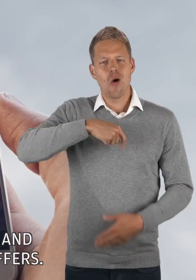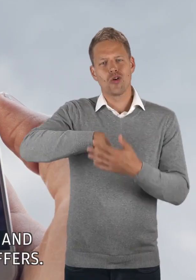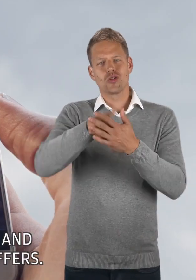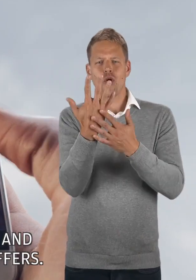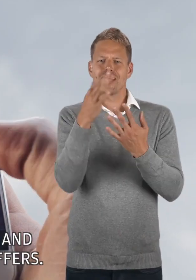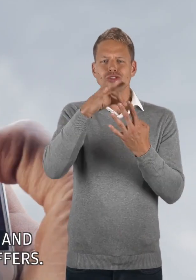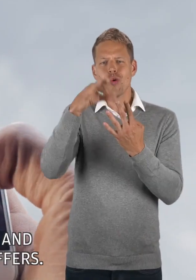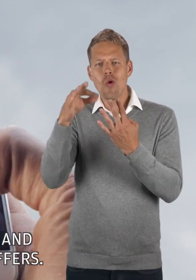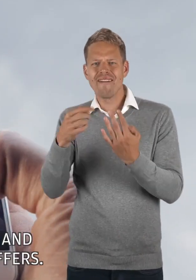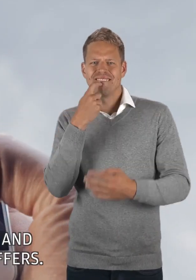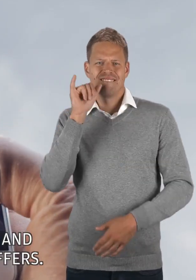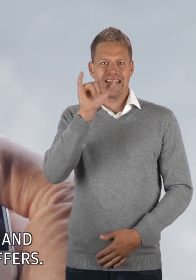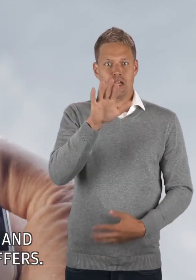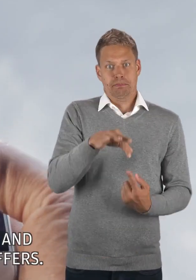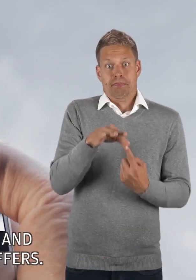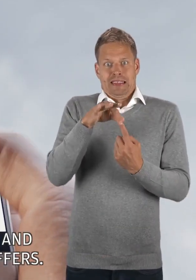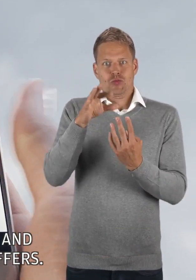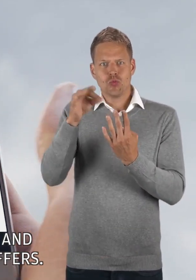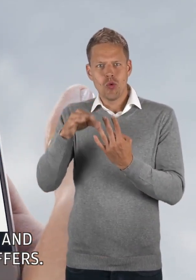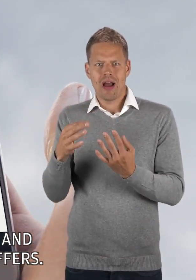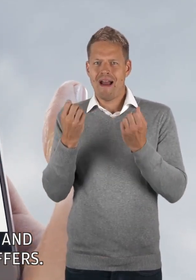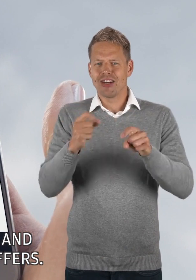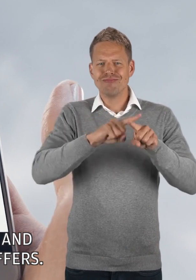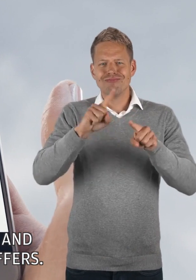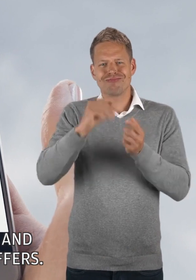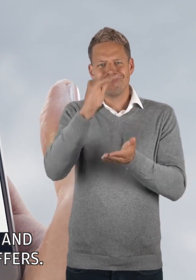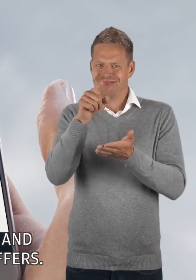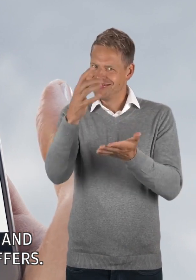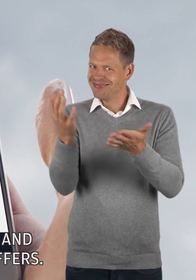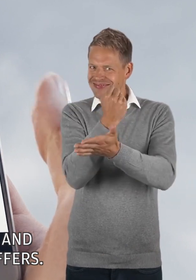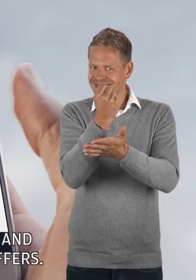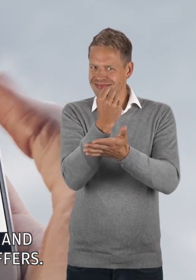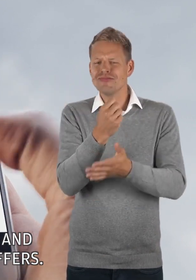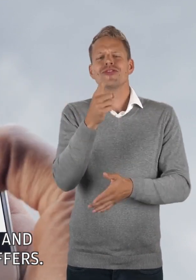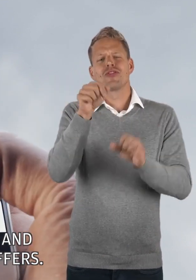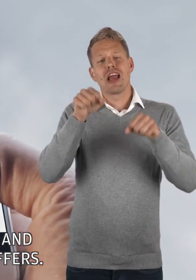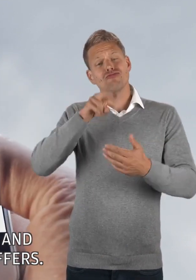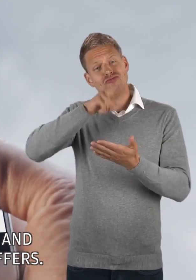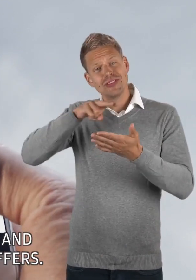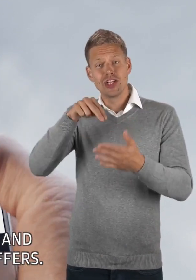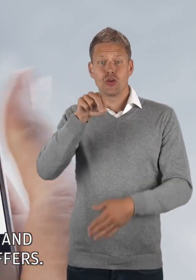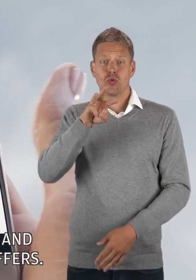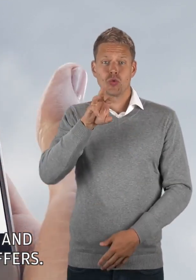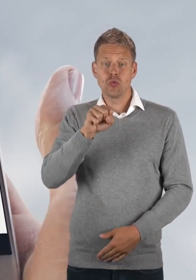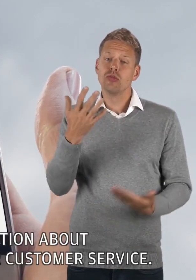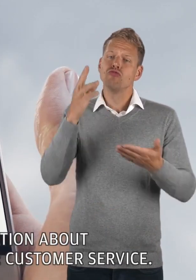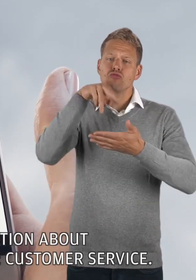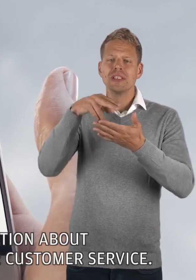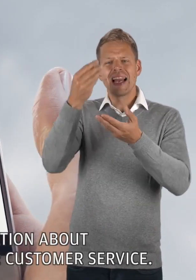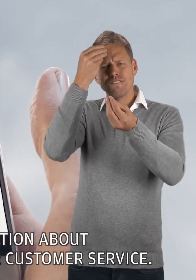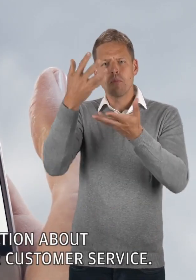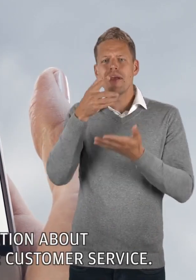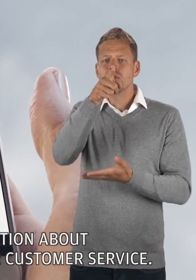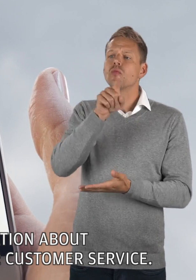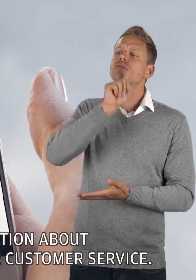Explore our Nordic selection, Finnair exclusive products, and take advantage of our great offers. You can